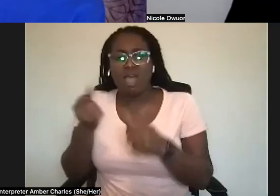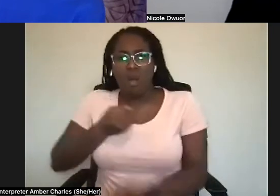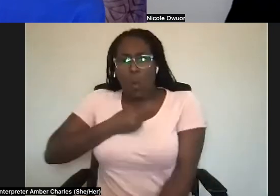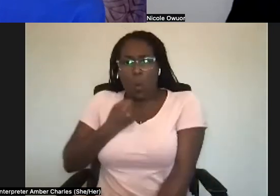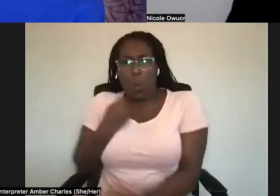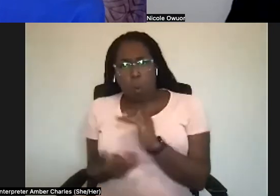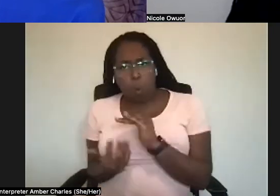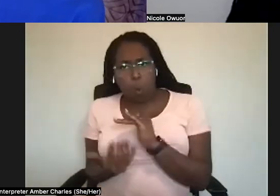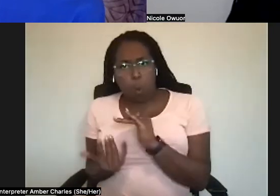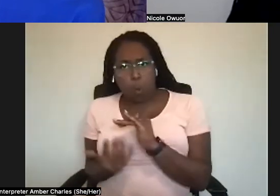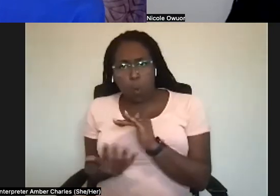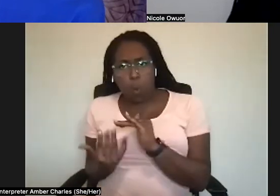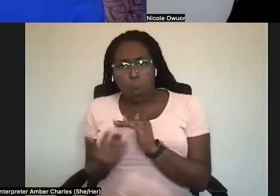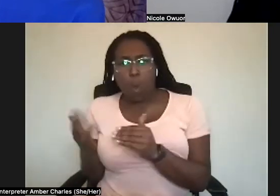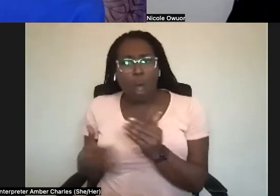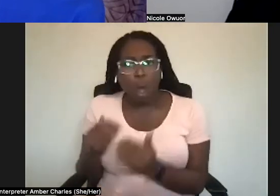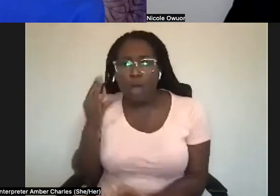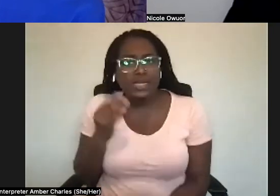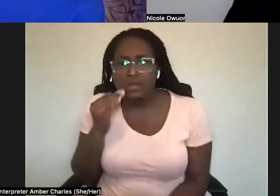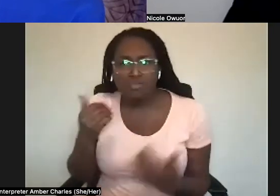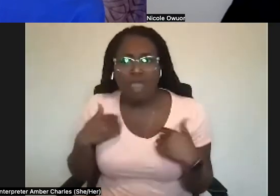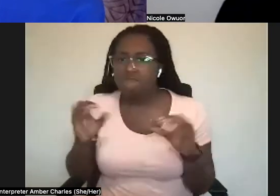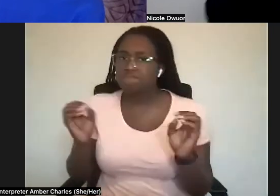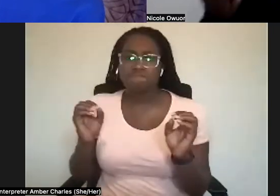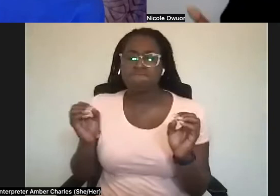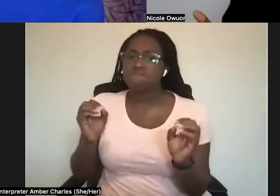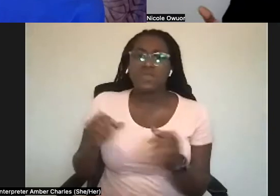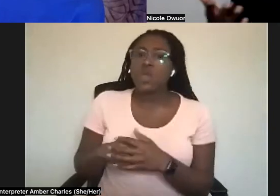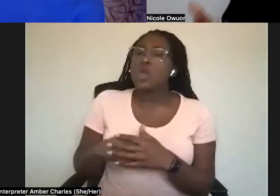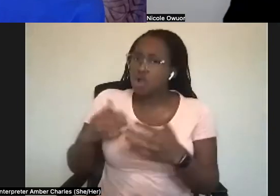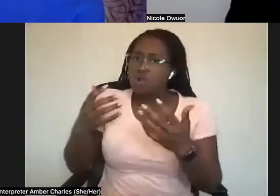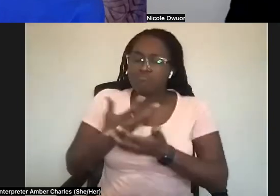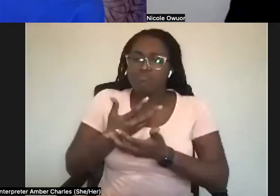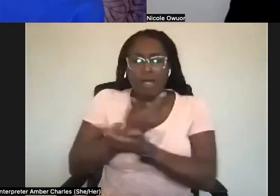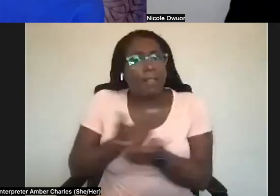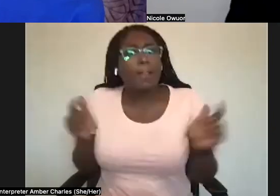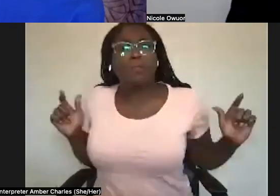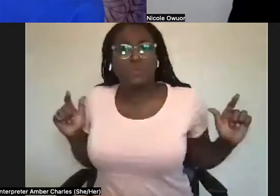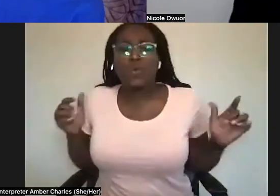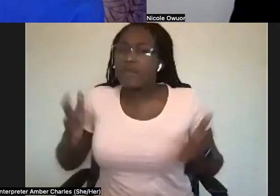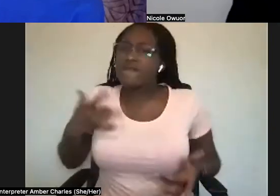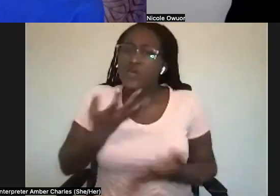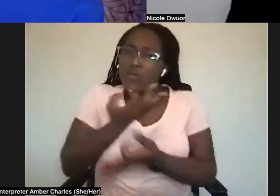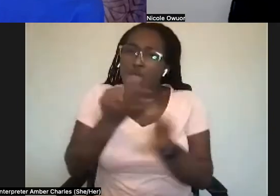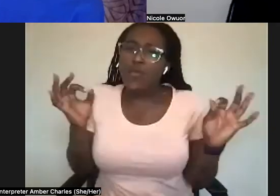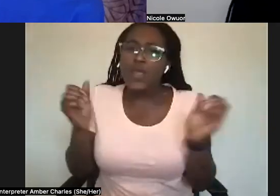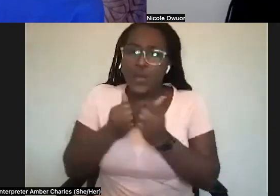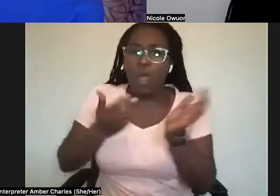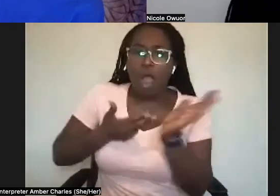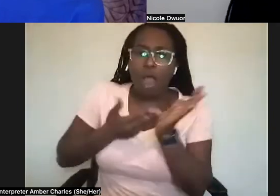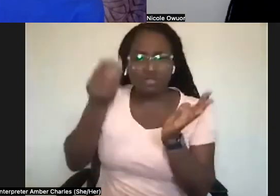on to all of those experiences you have. There is liberation in that honesty. And the